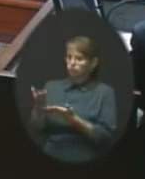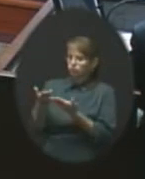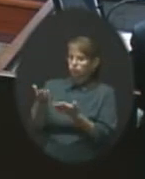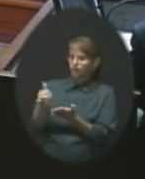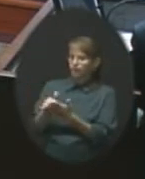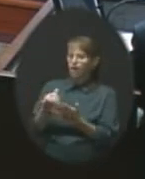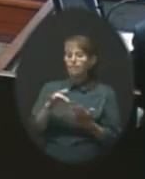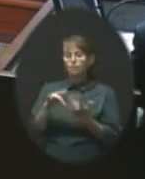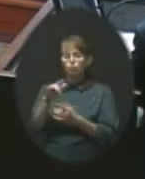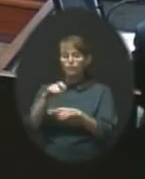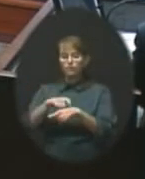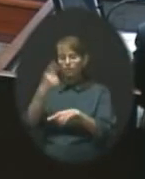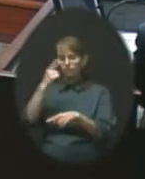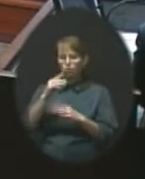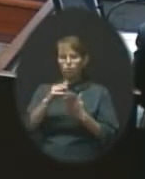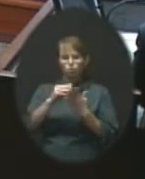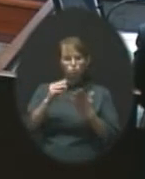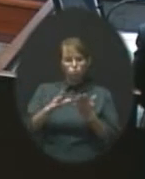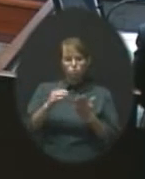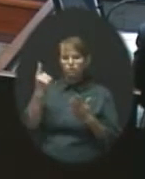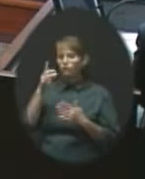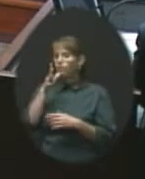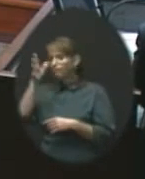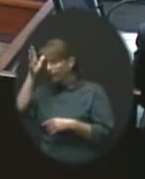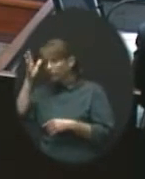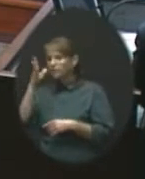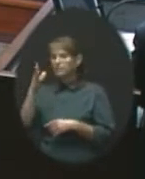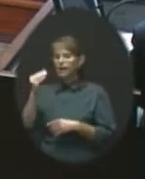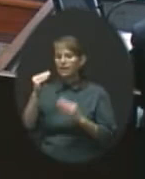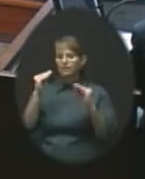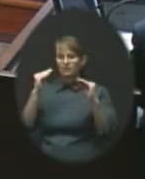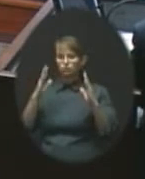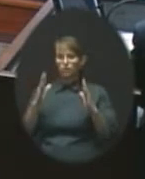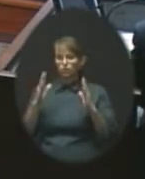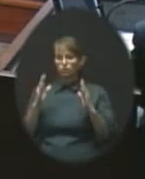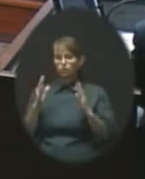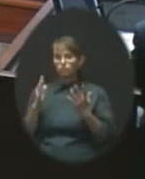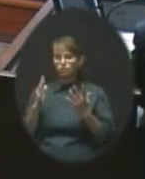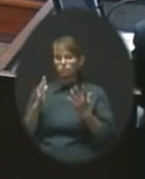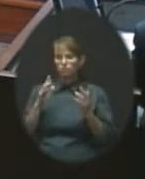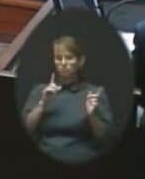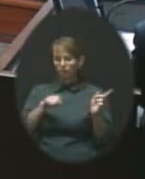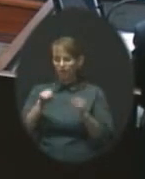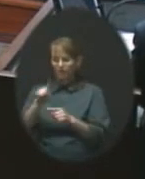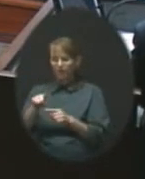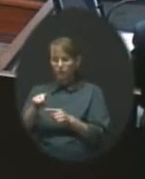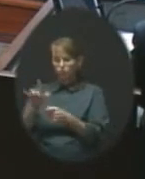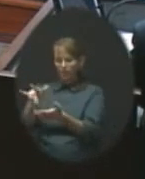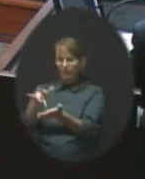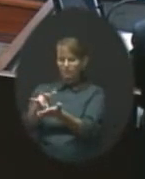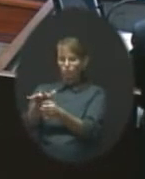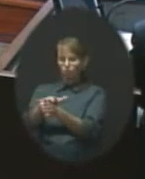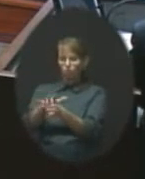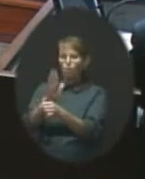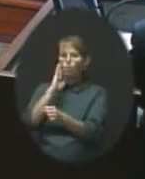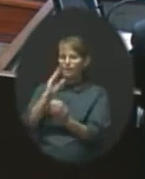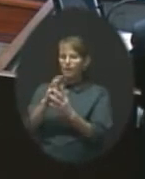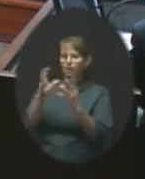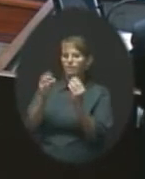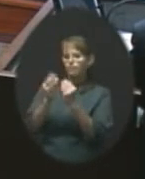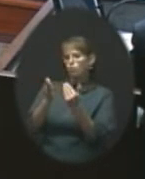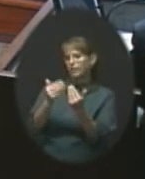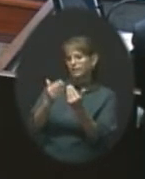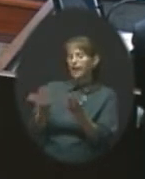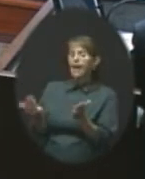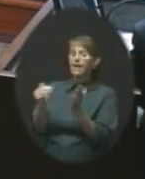students, our parents, and also instructors, teachers coming to the central location would be much more convenient. Again, it's a